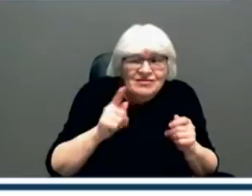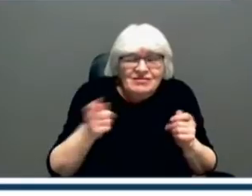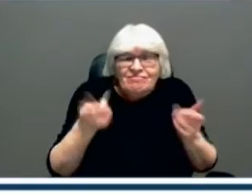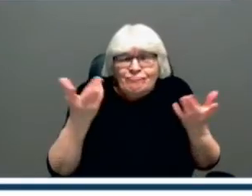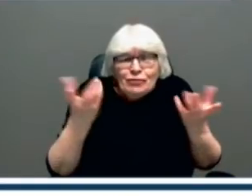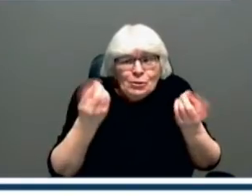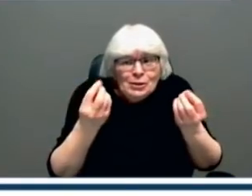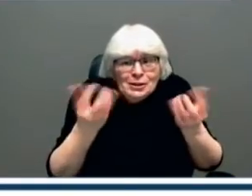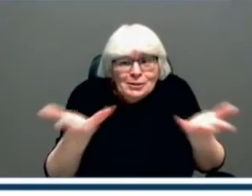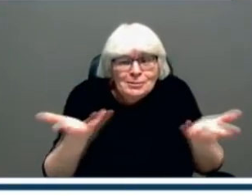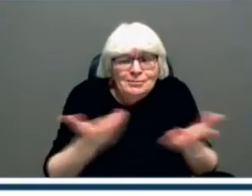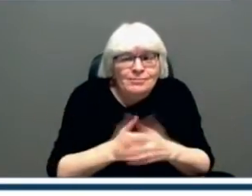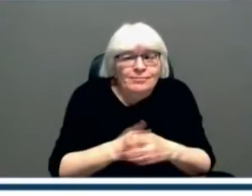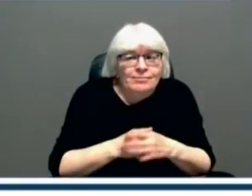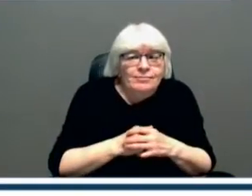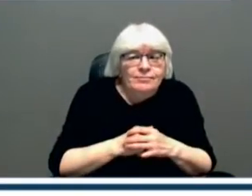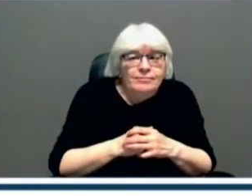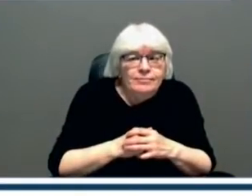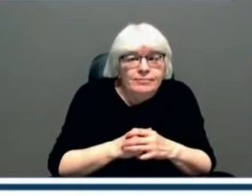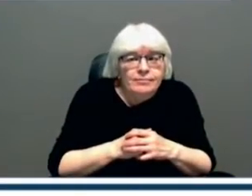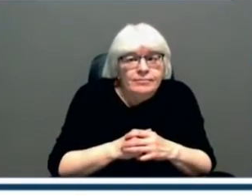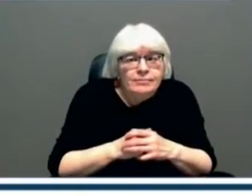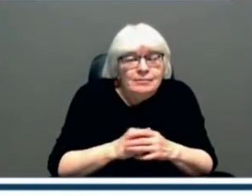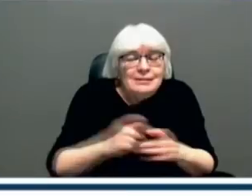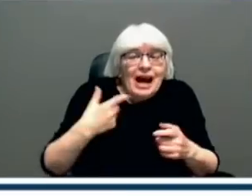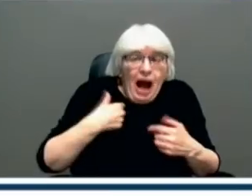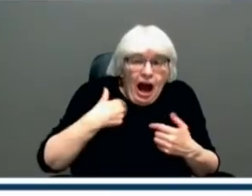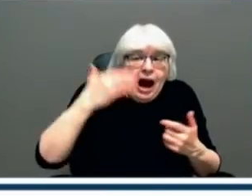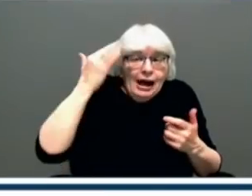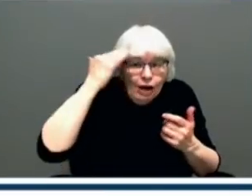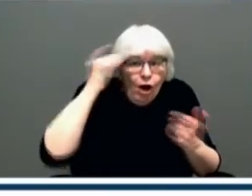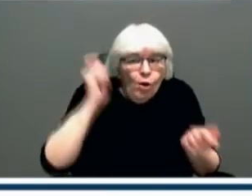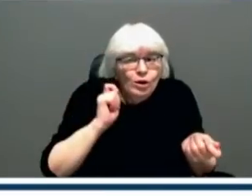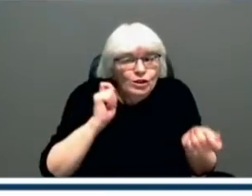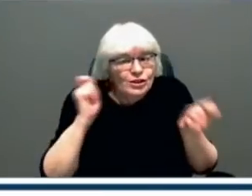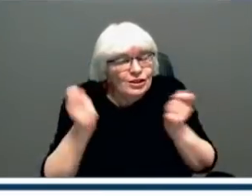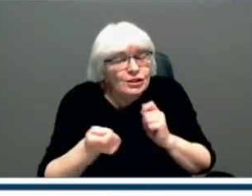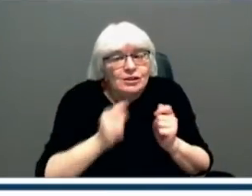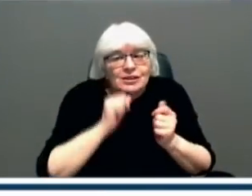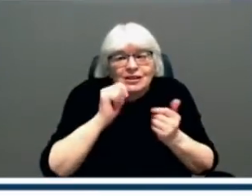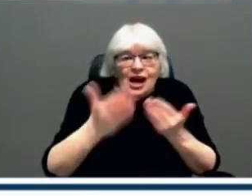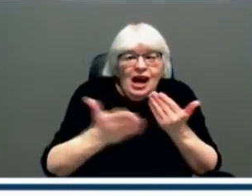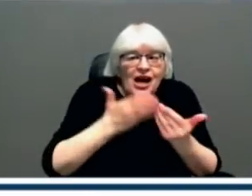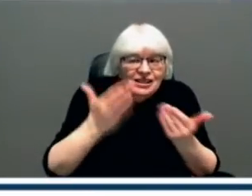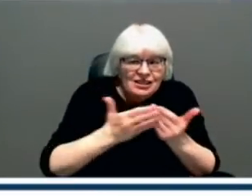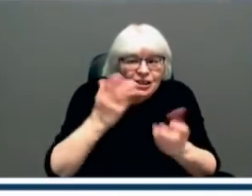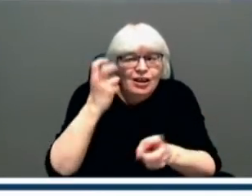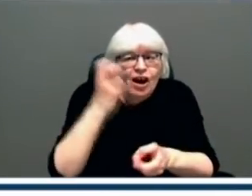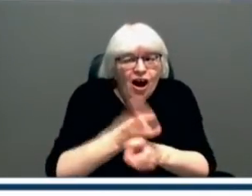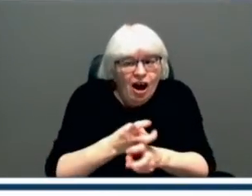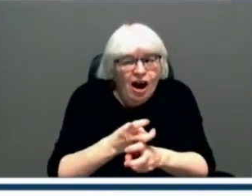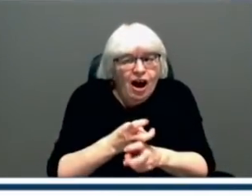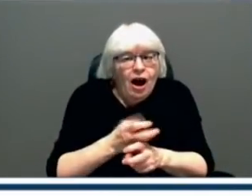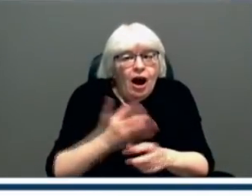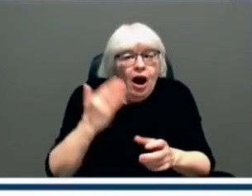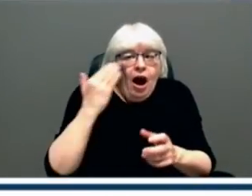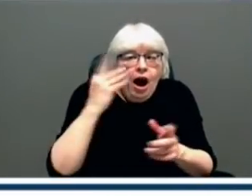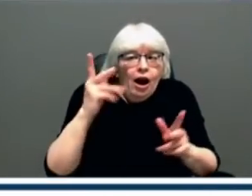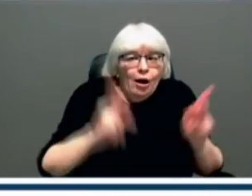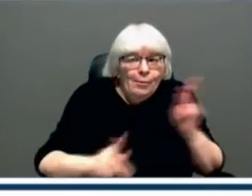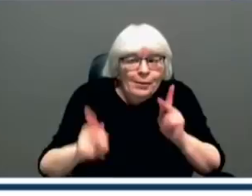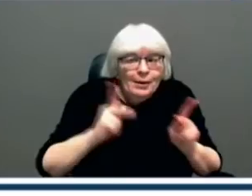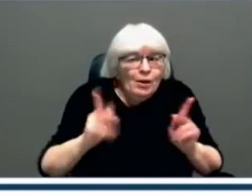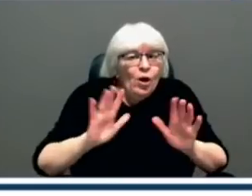this is a difficult transition. There's always going to be some people who feel that we're going too fast and want to hang